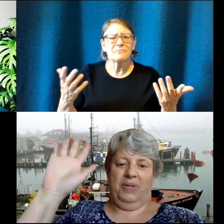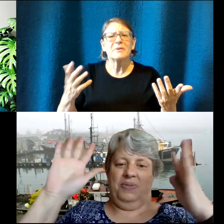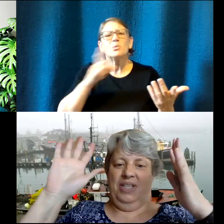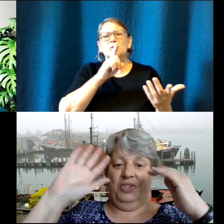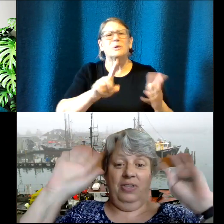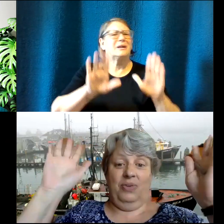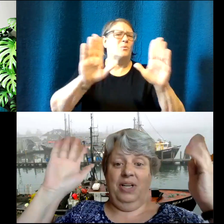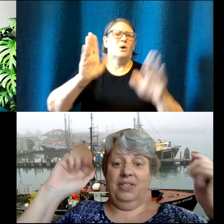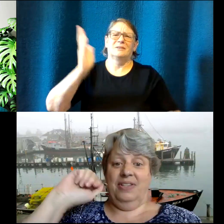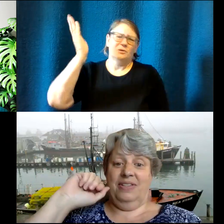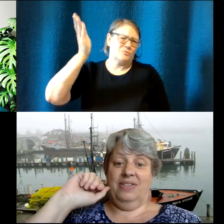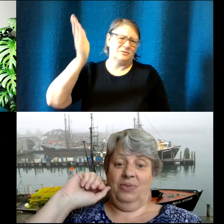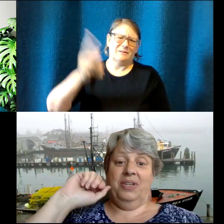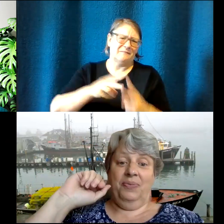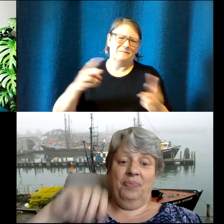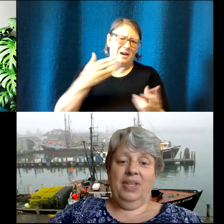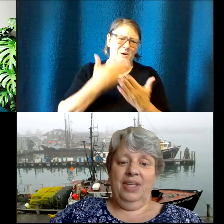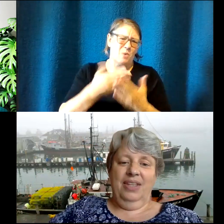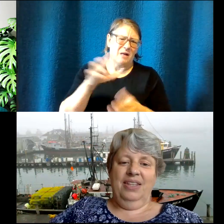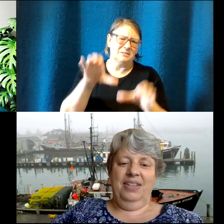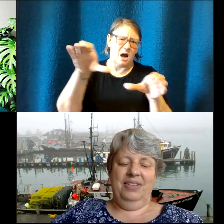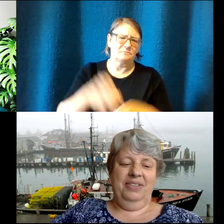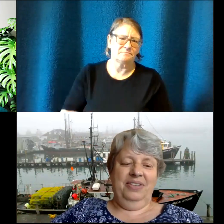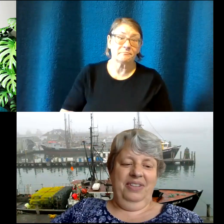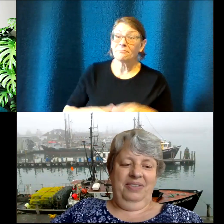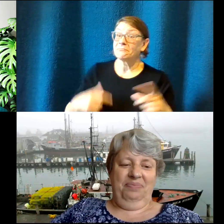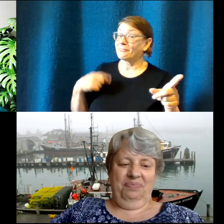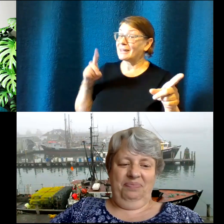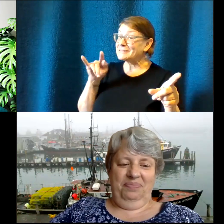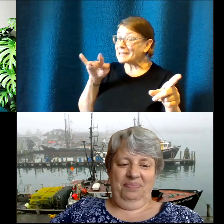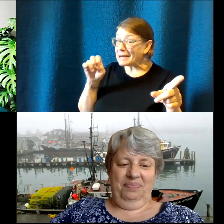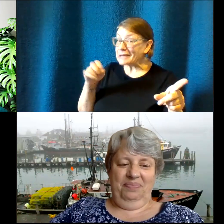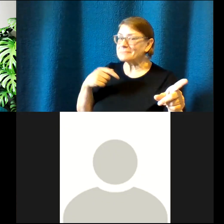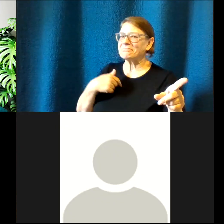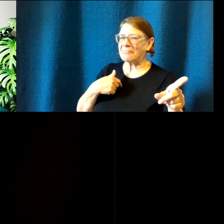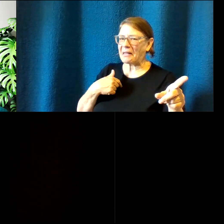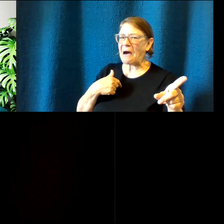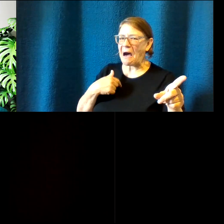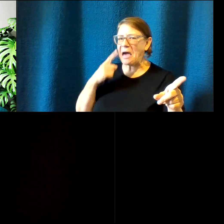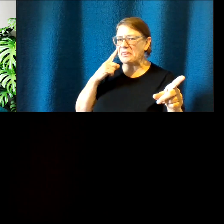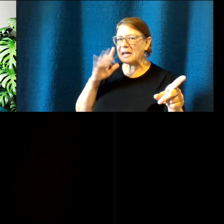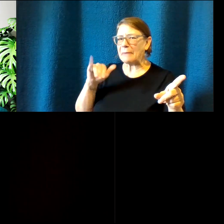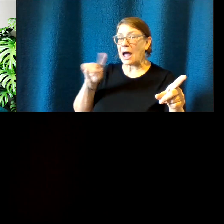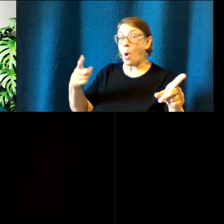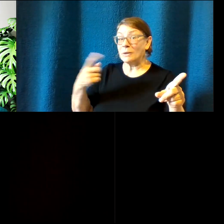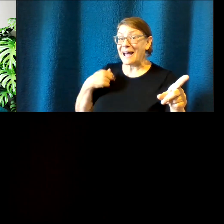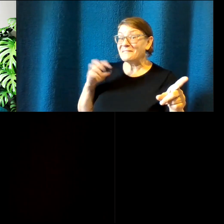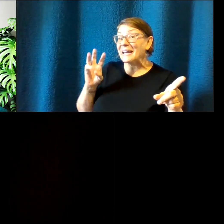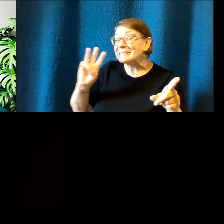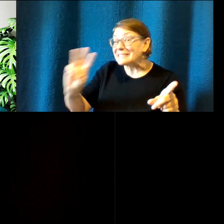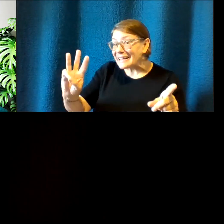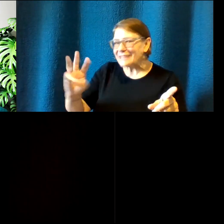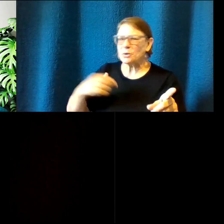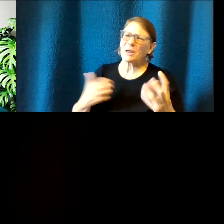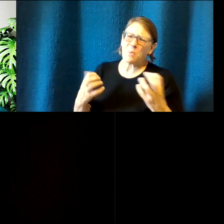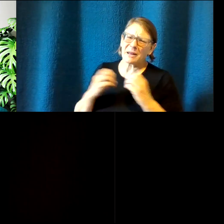lovely presentation. It's great to listen to it. Yeah, and I definitely, like I said, I think by only having 6, we had originally wanted